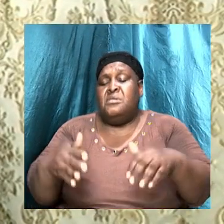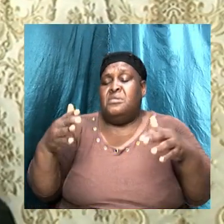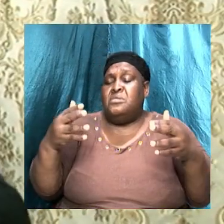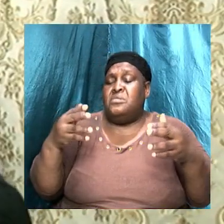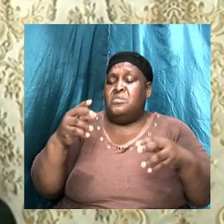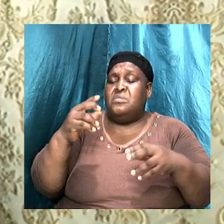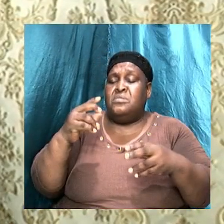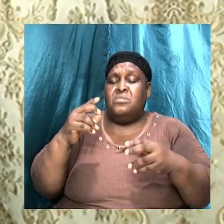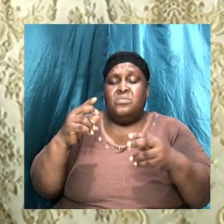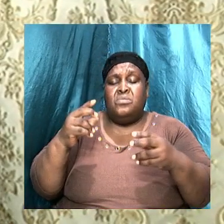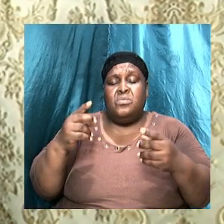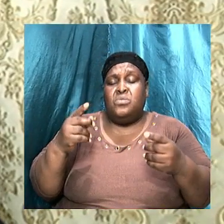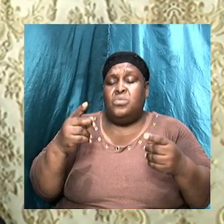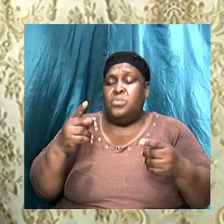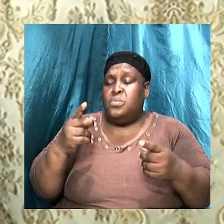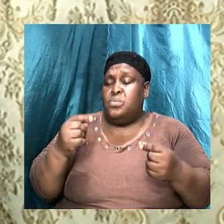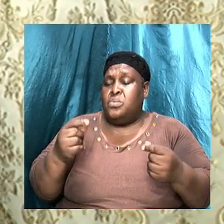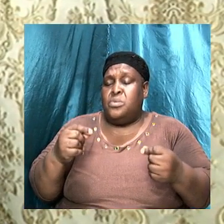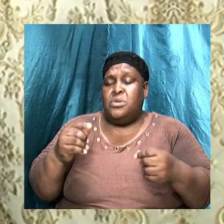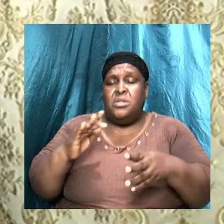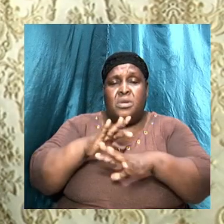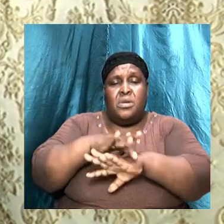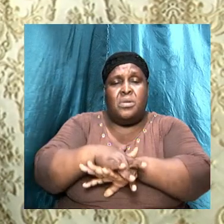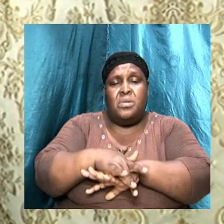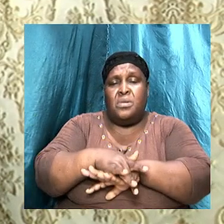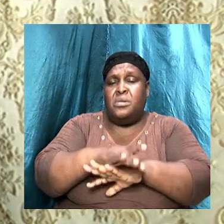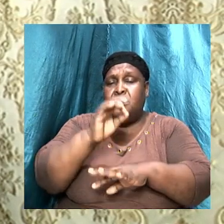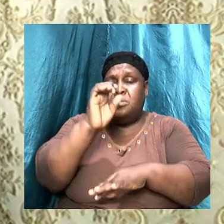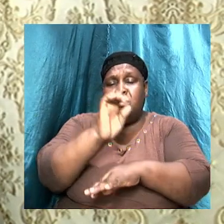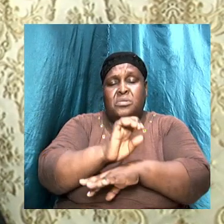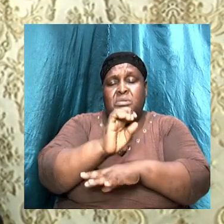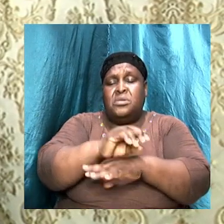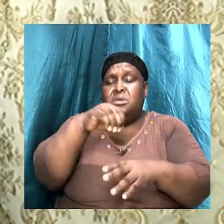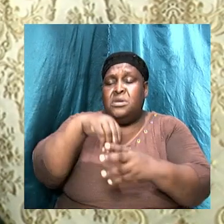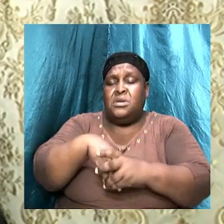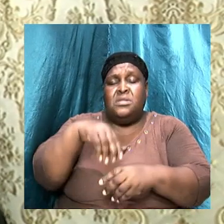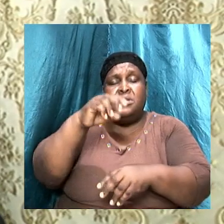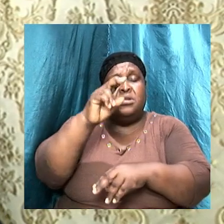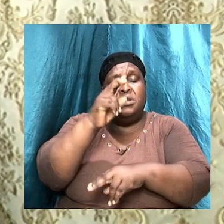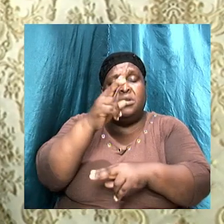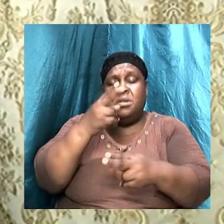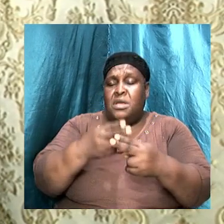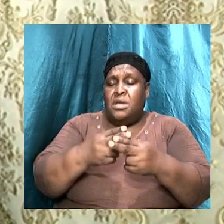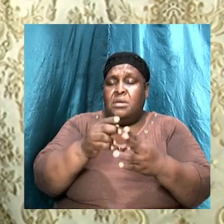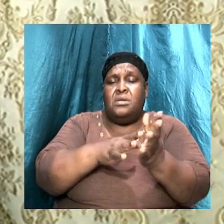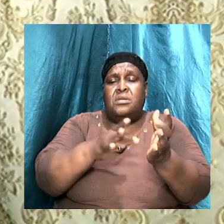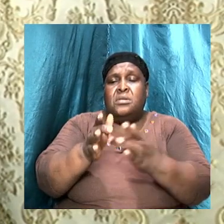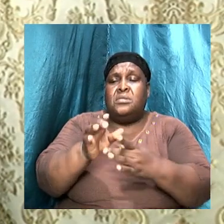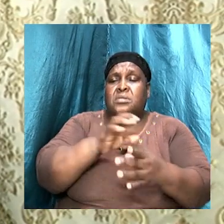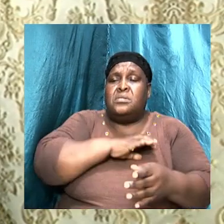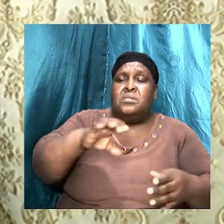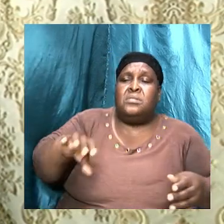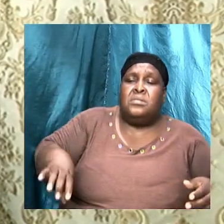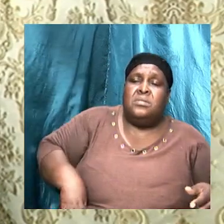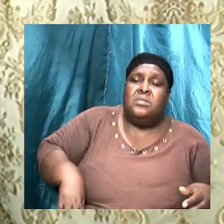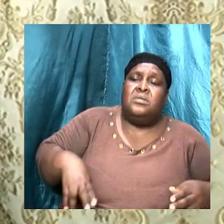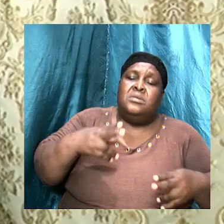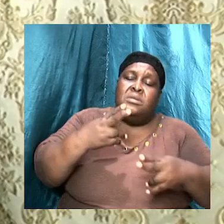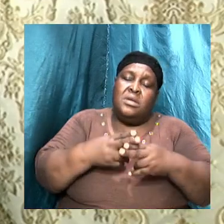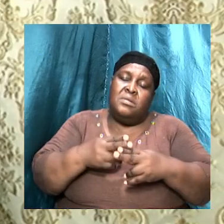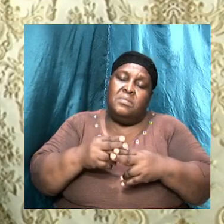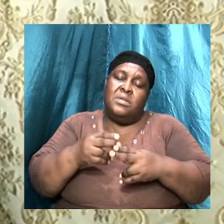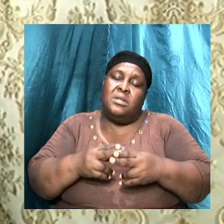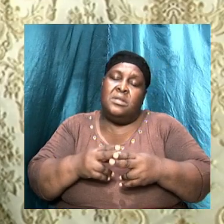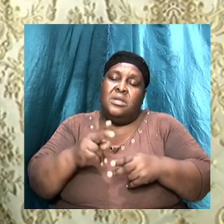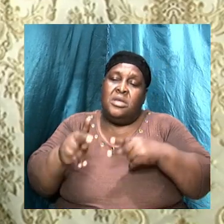in the early church in the name of Jesus Christ. It was after a period of time then, you know, people started